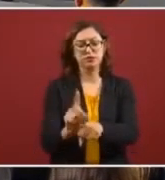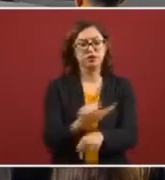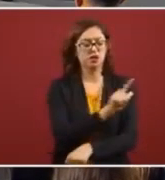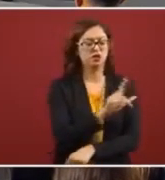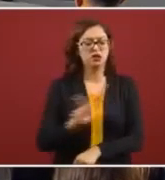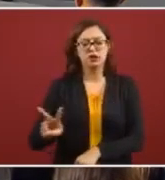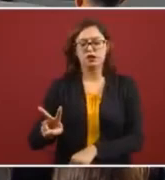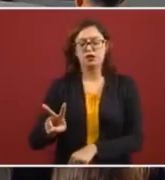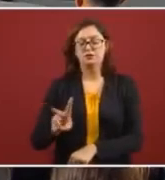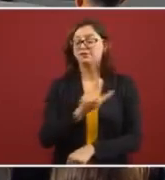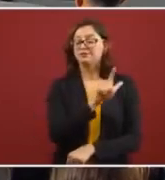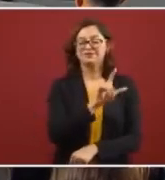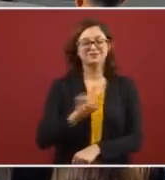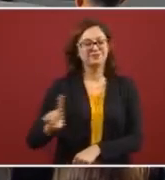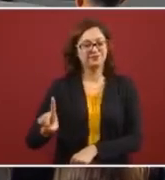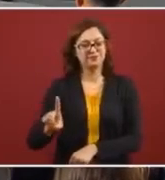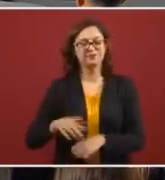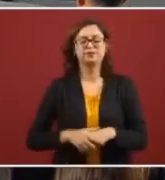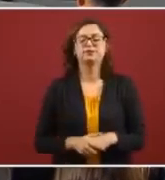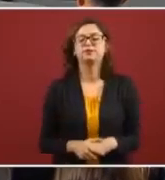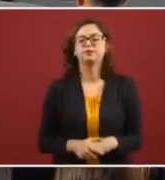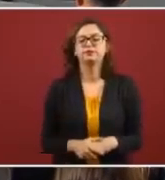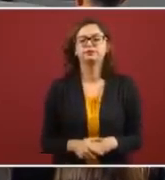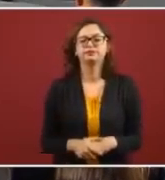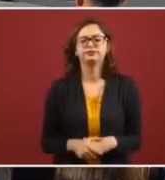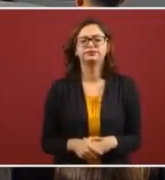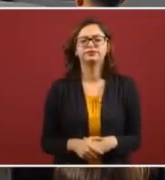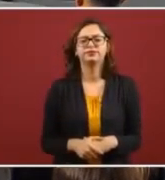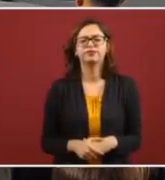shifts 7 days a week, 24 hours.